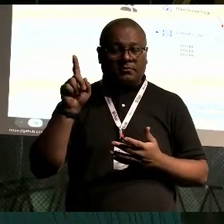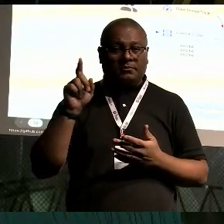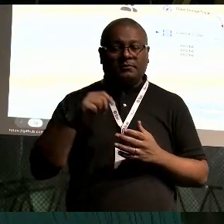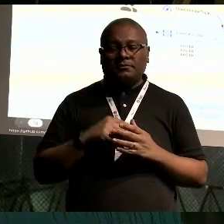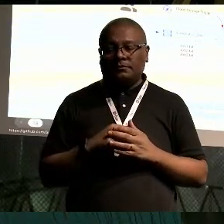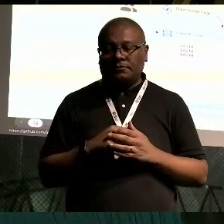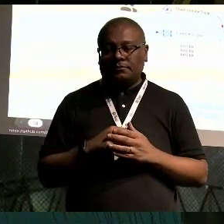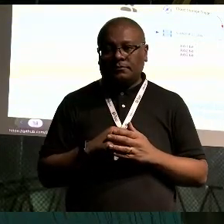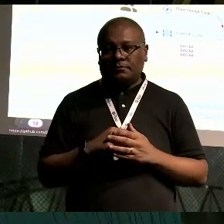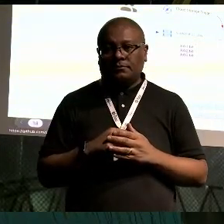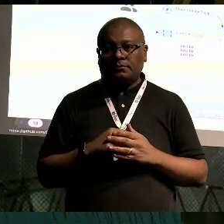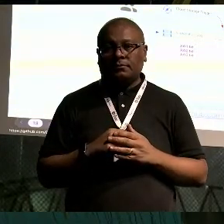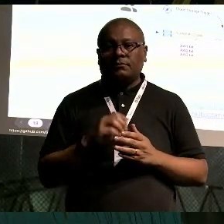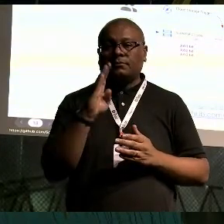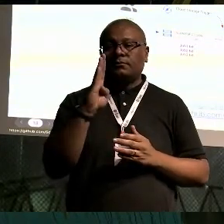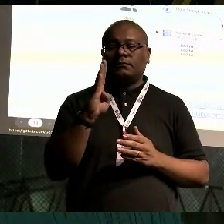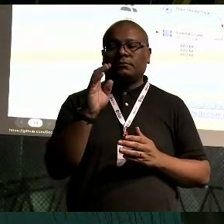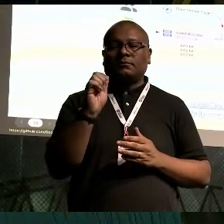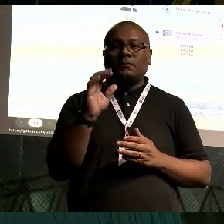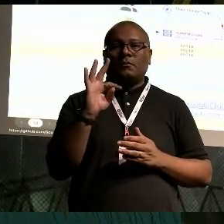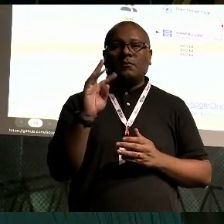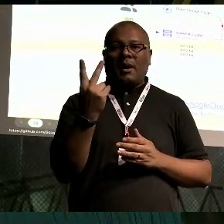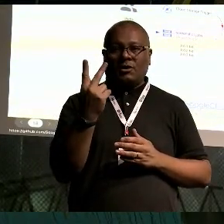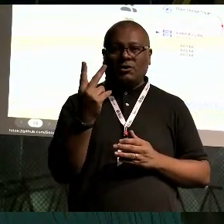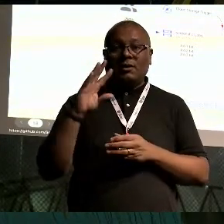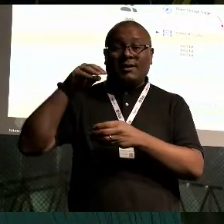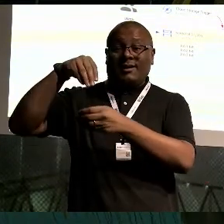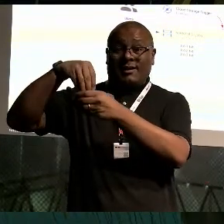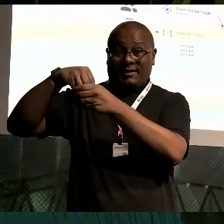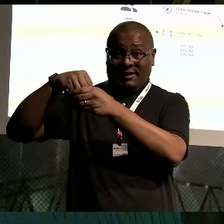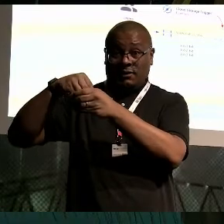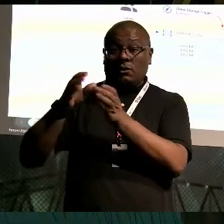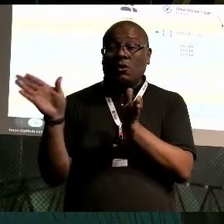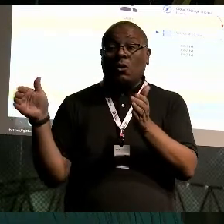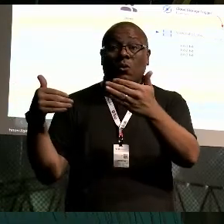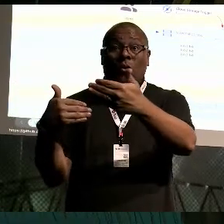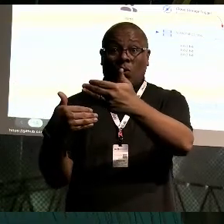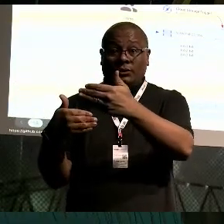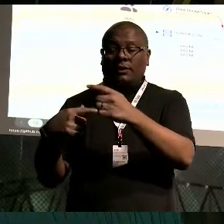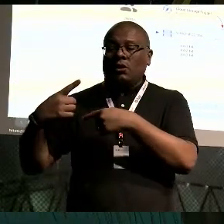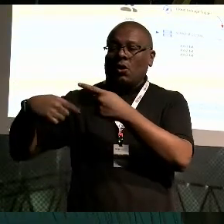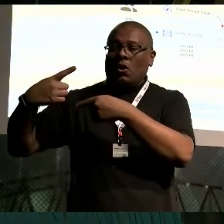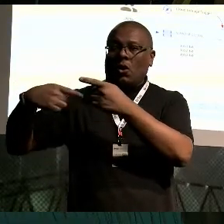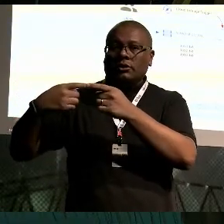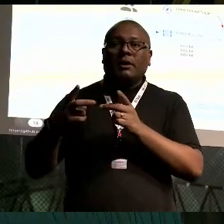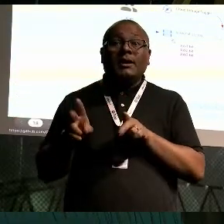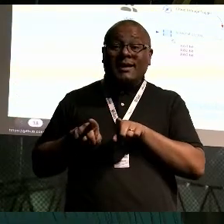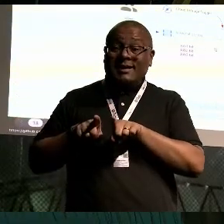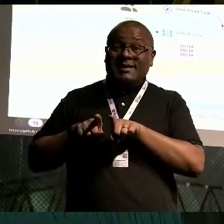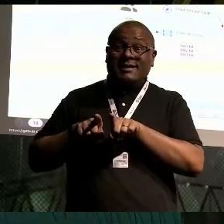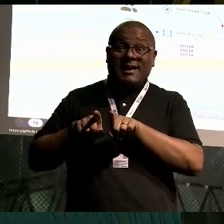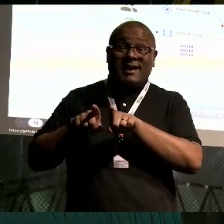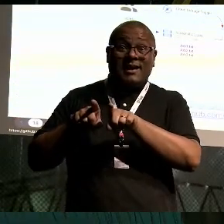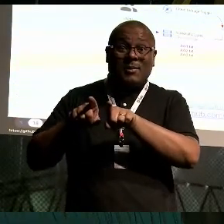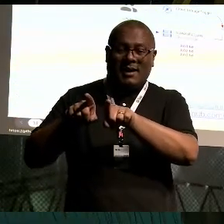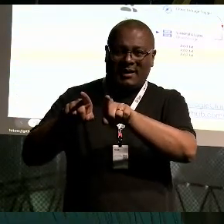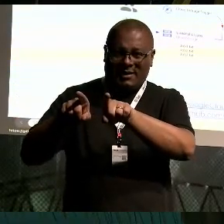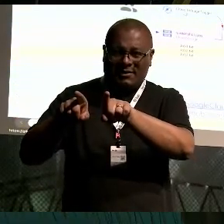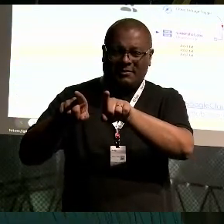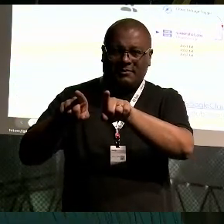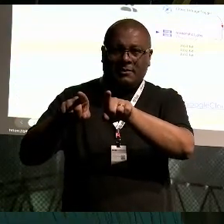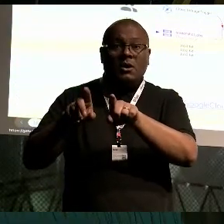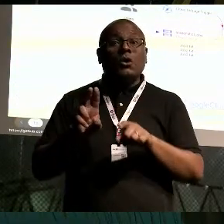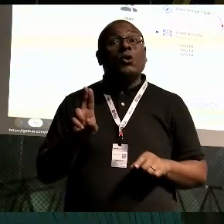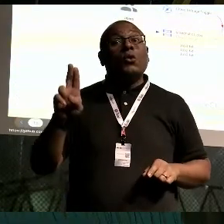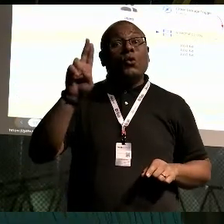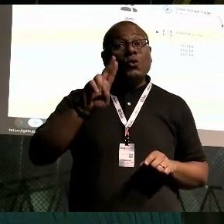a batch service that allows you to run containers in parallel. And in here, we are again using